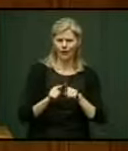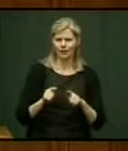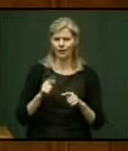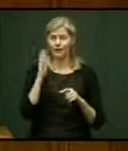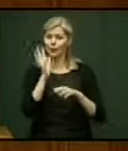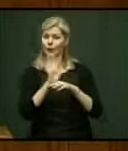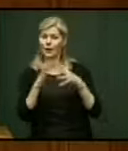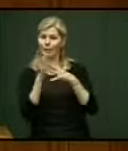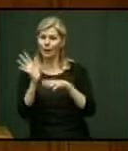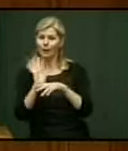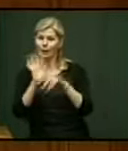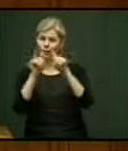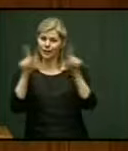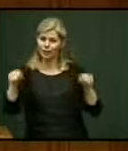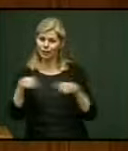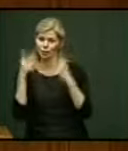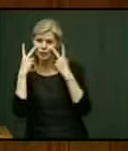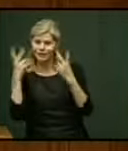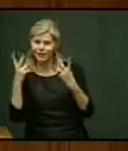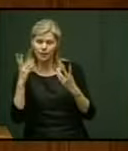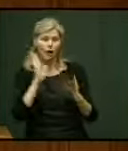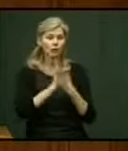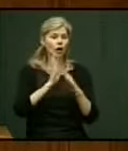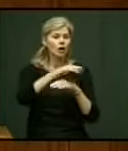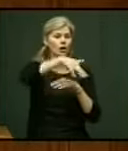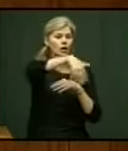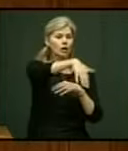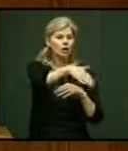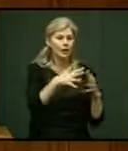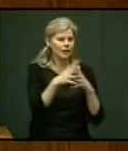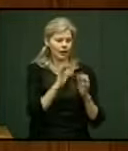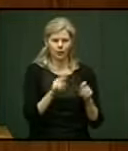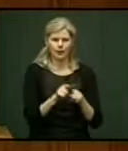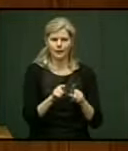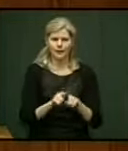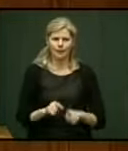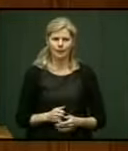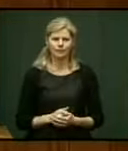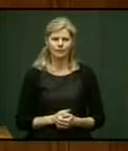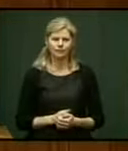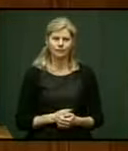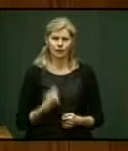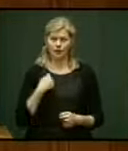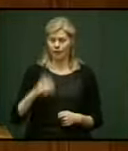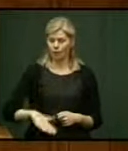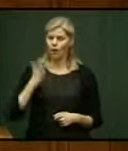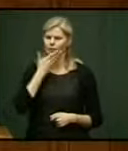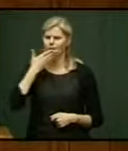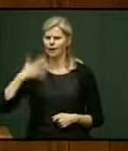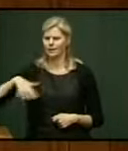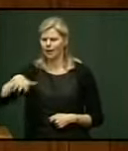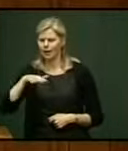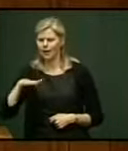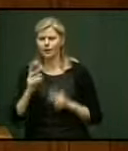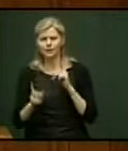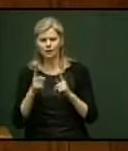LA, another world from the big houses in our predominantly white neighborhood. We visited many cardboard towns of homeless